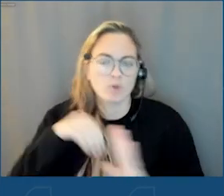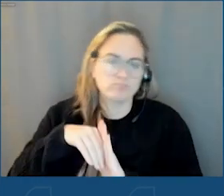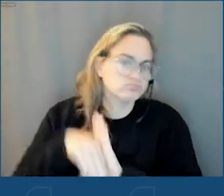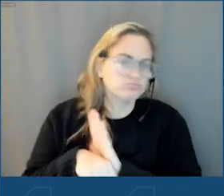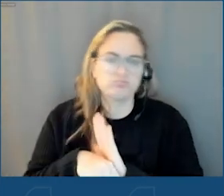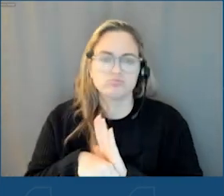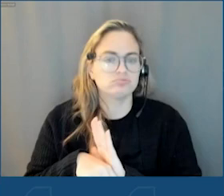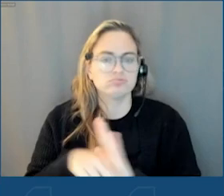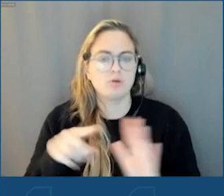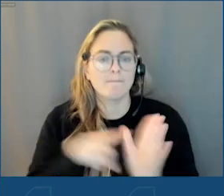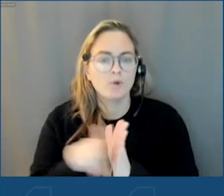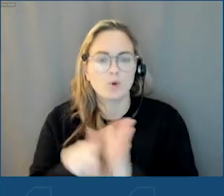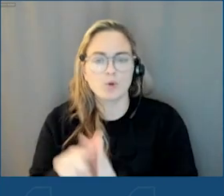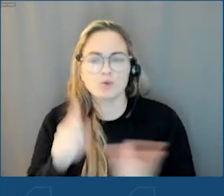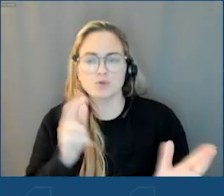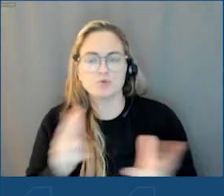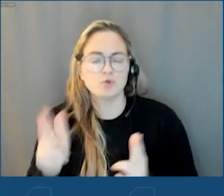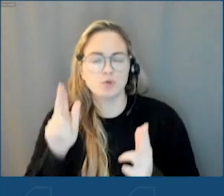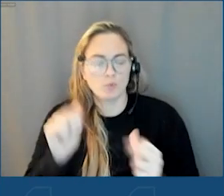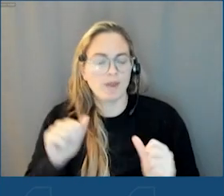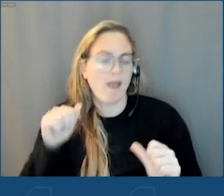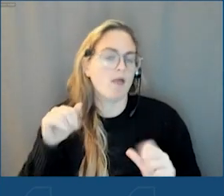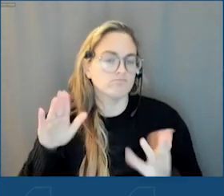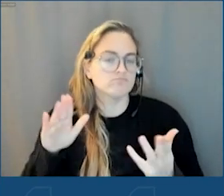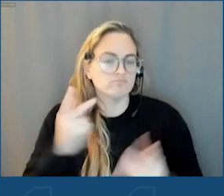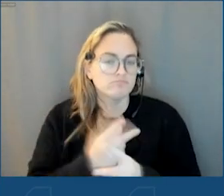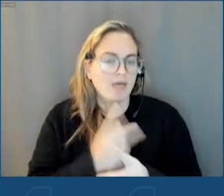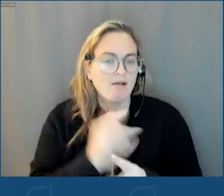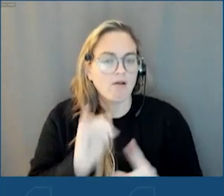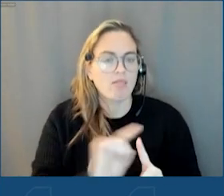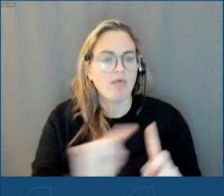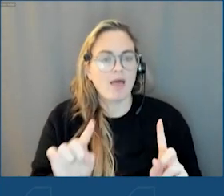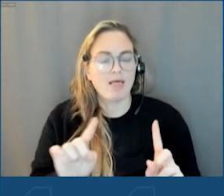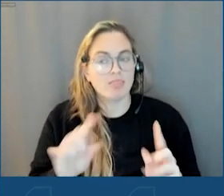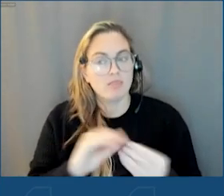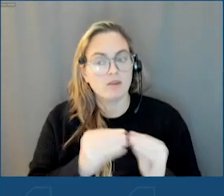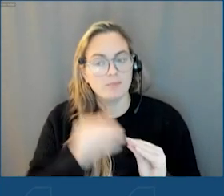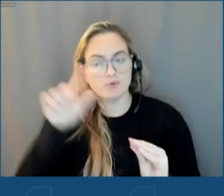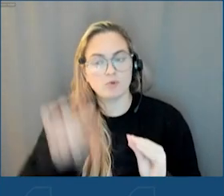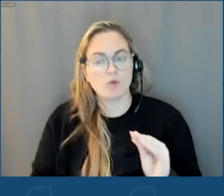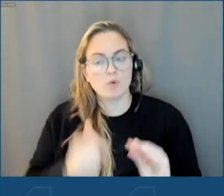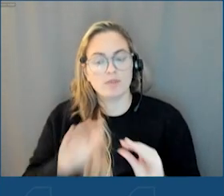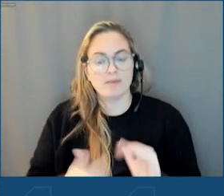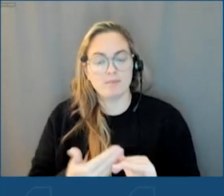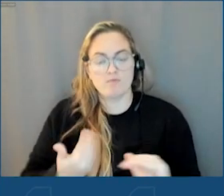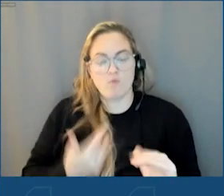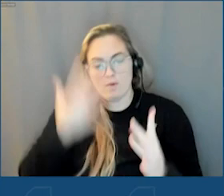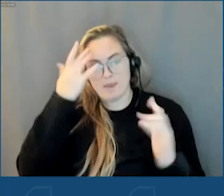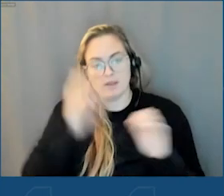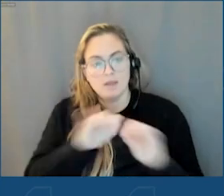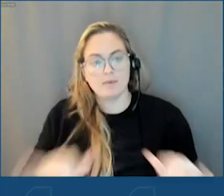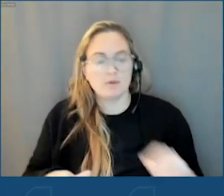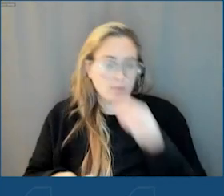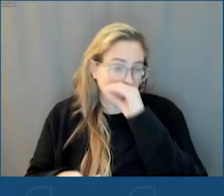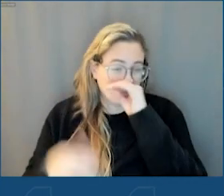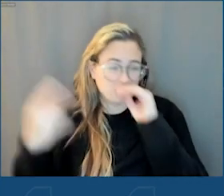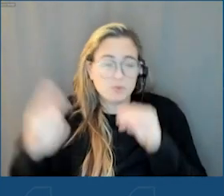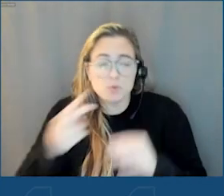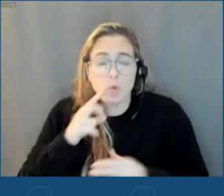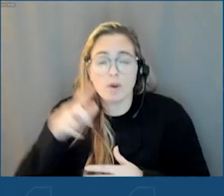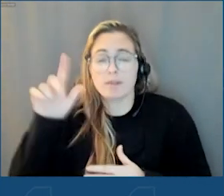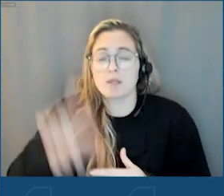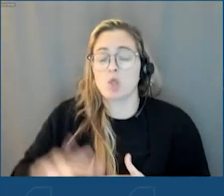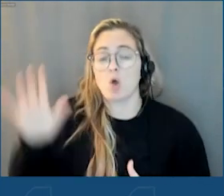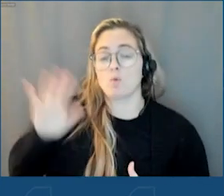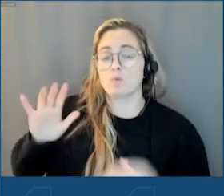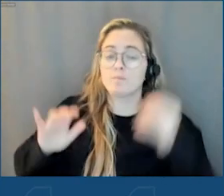want those numbers to be high, and those numbers are statistically lower than they've been since before the pandemic, which was historically low. That is all